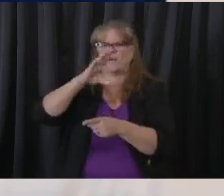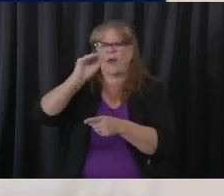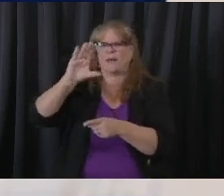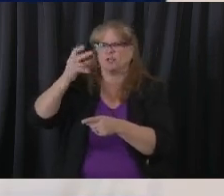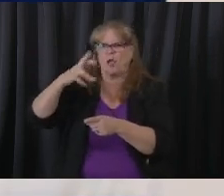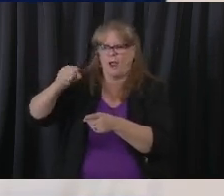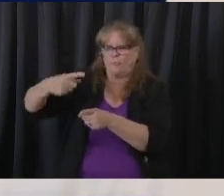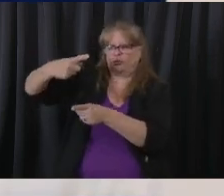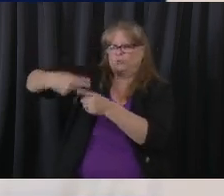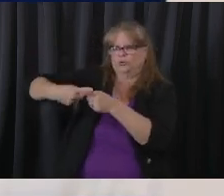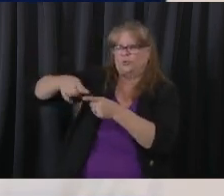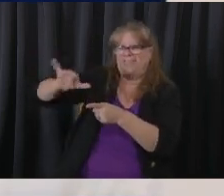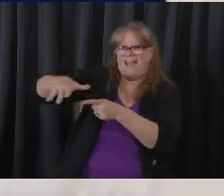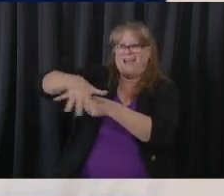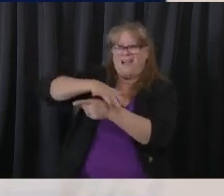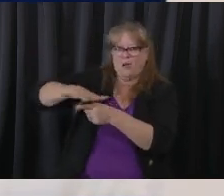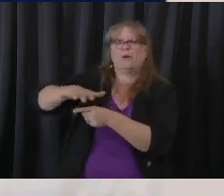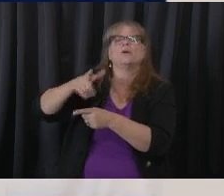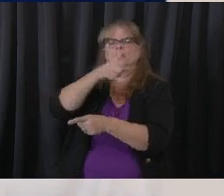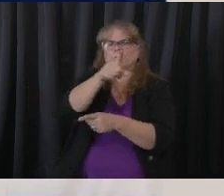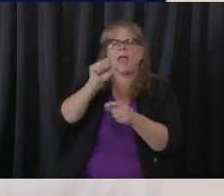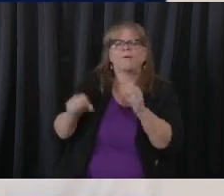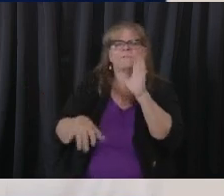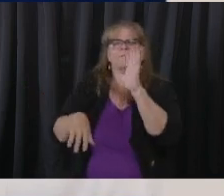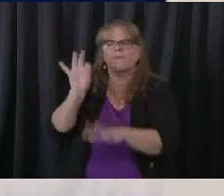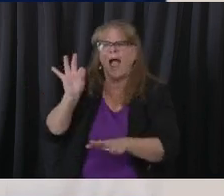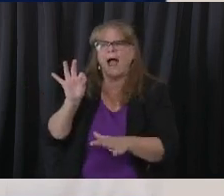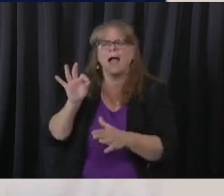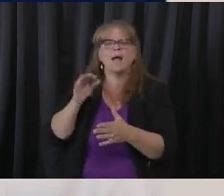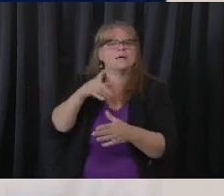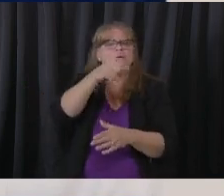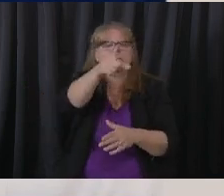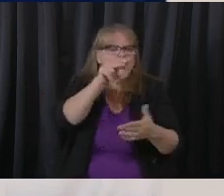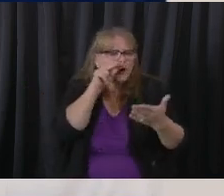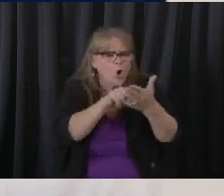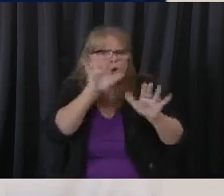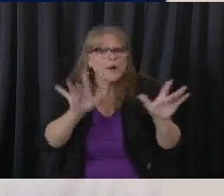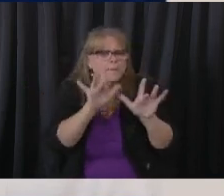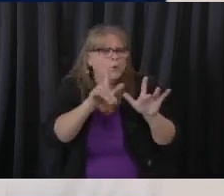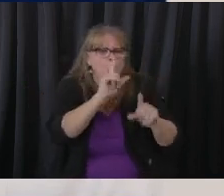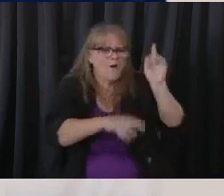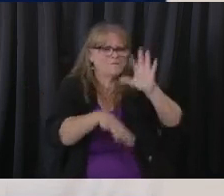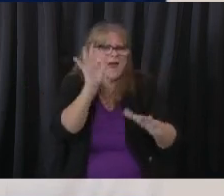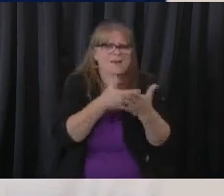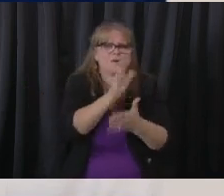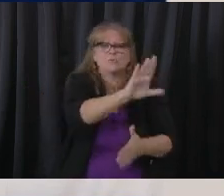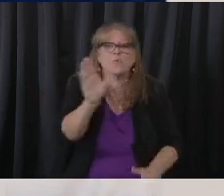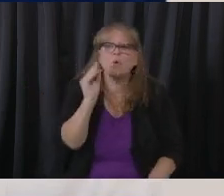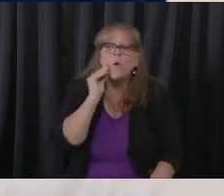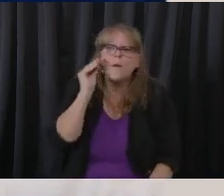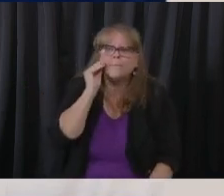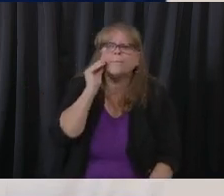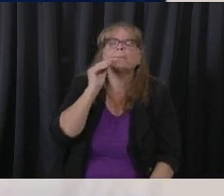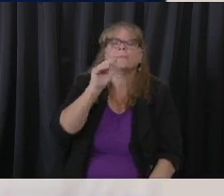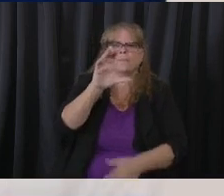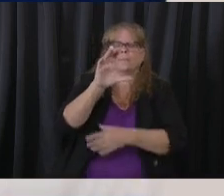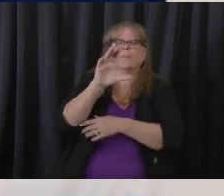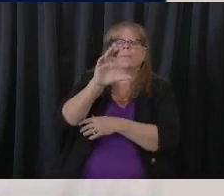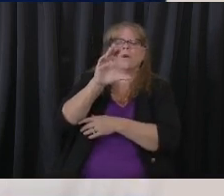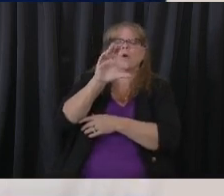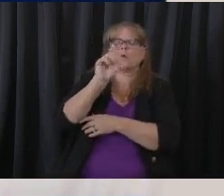covid19.colorado.gov/testing. You can also contact your doctor, go to your community health clinic. We do advise it if you're experiencing any symptoms at